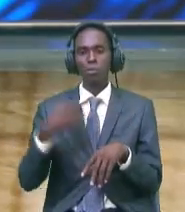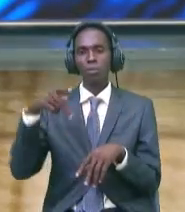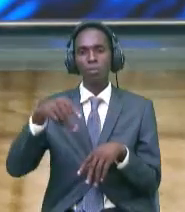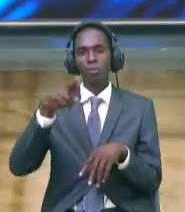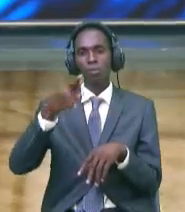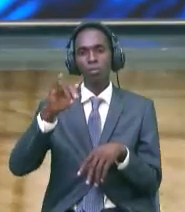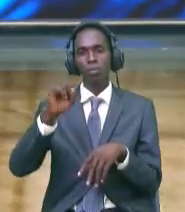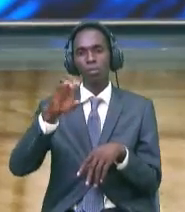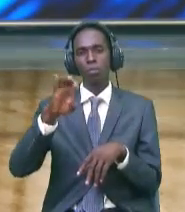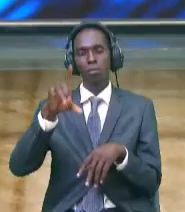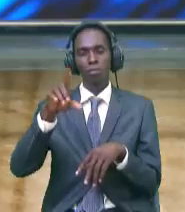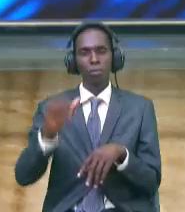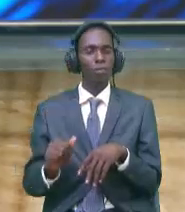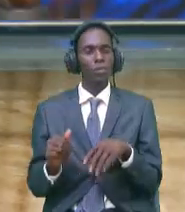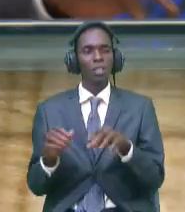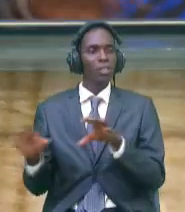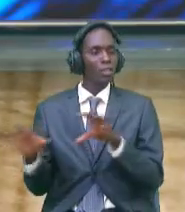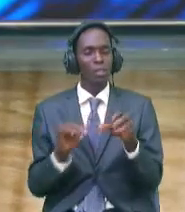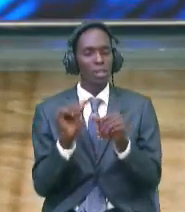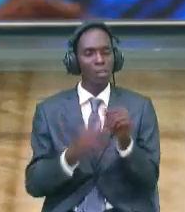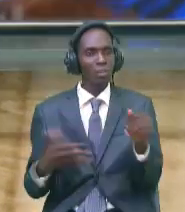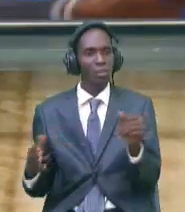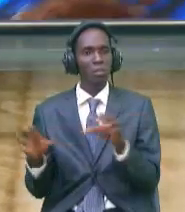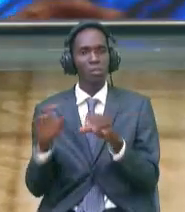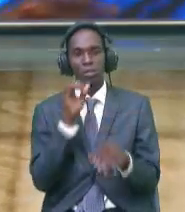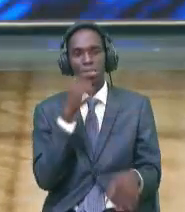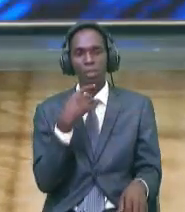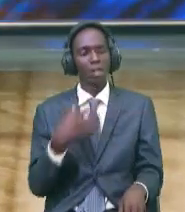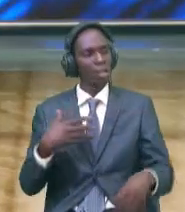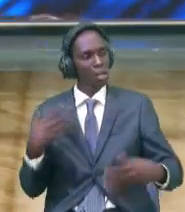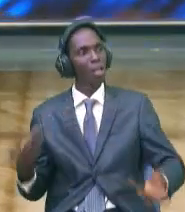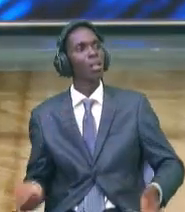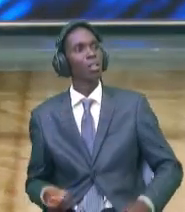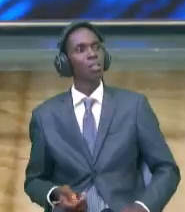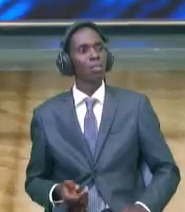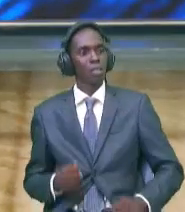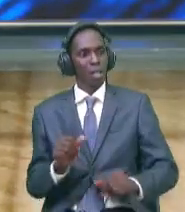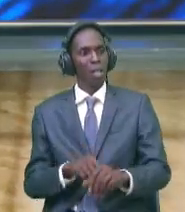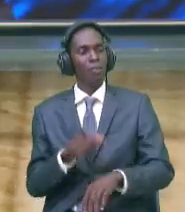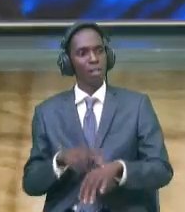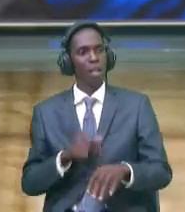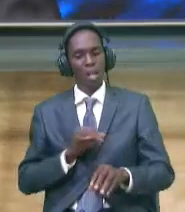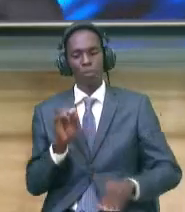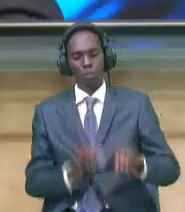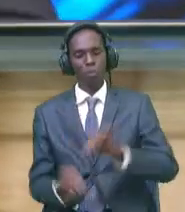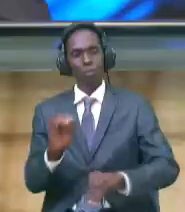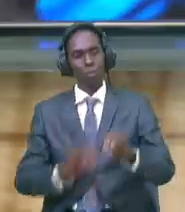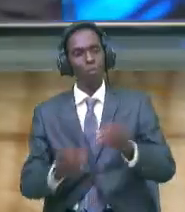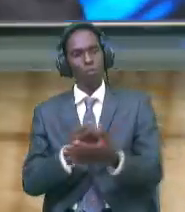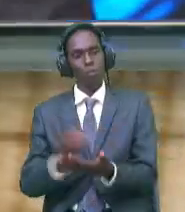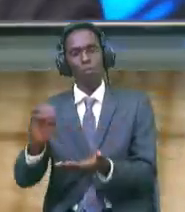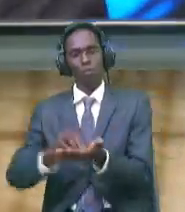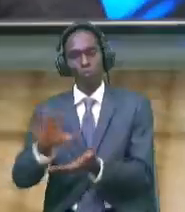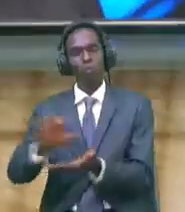need that one. We need that. In future, a rainy day, we need to save for the rainy day. They gave everything